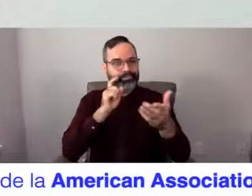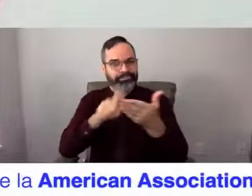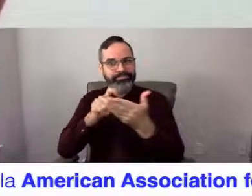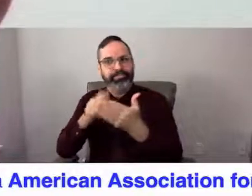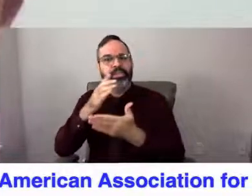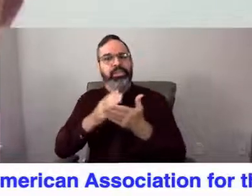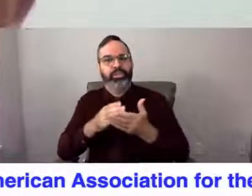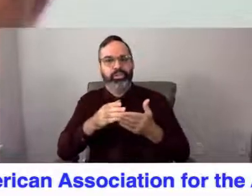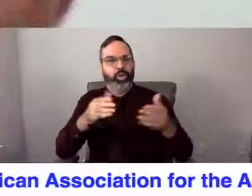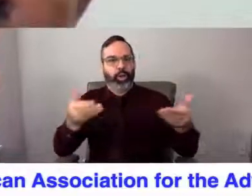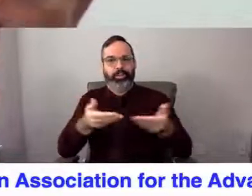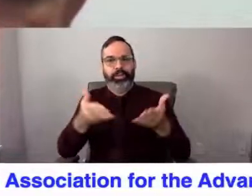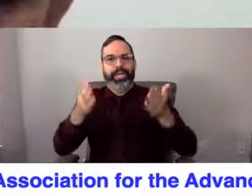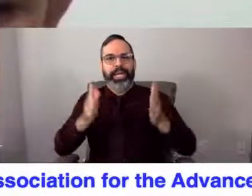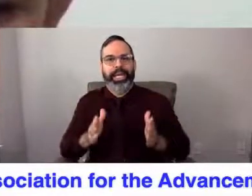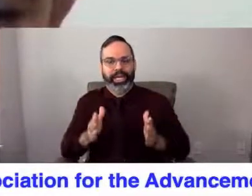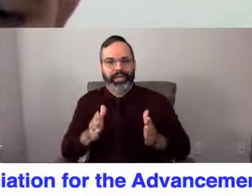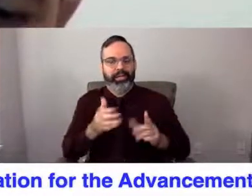guests who are